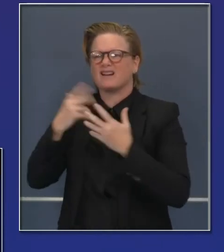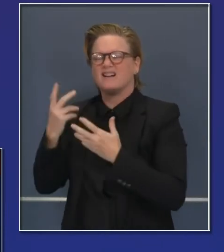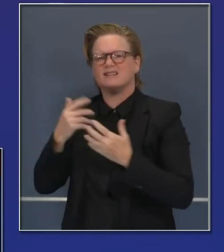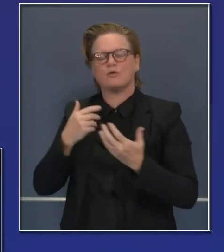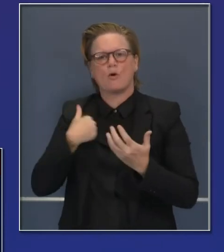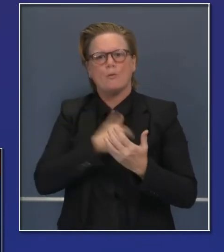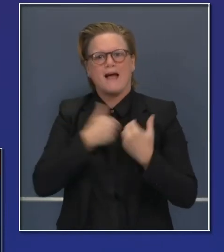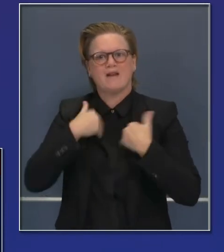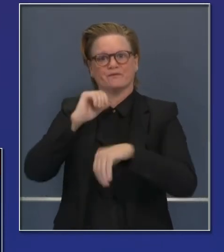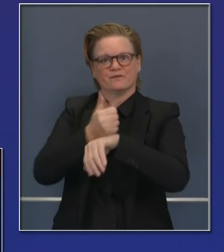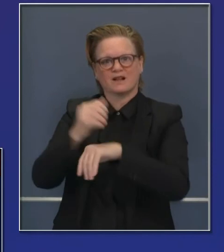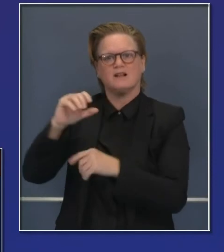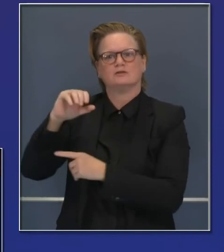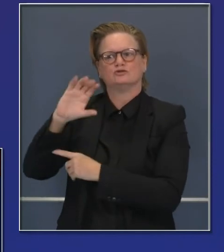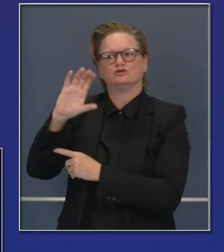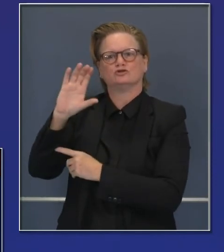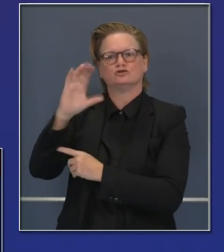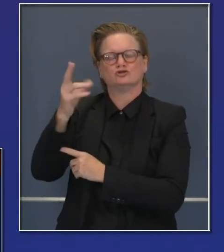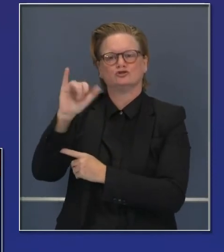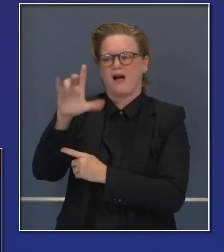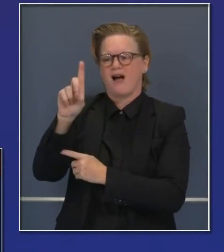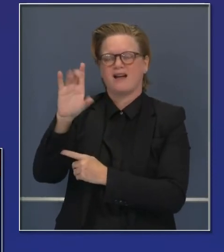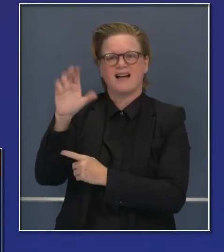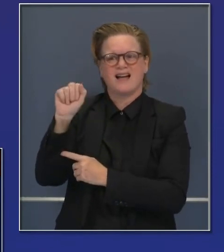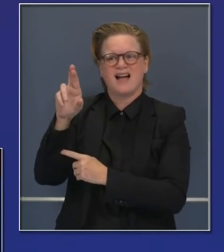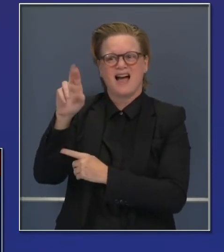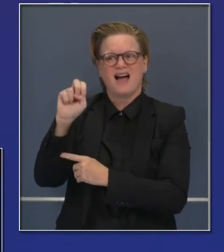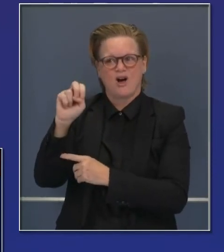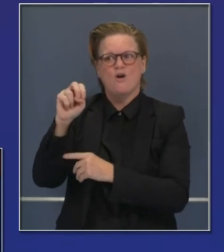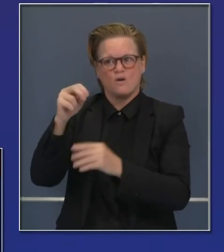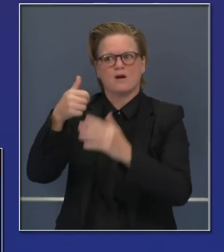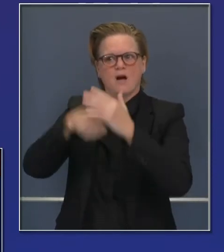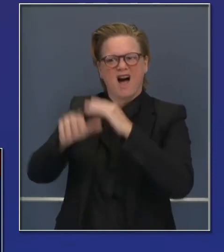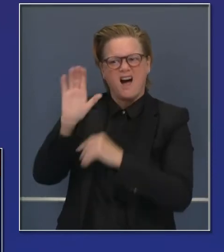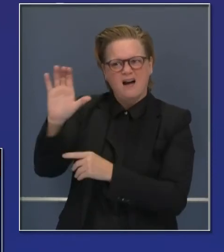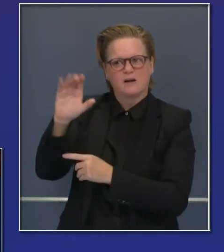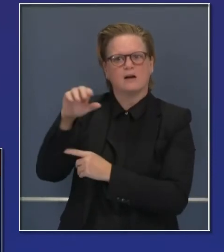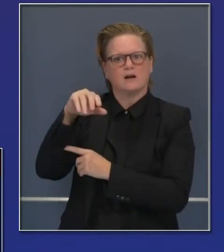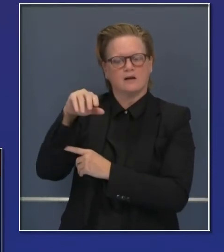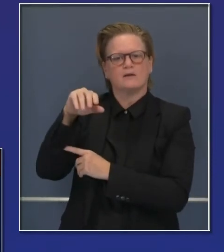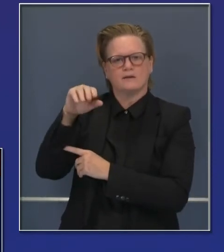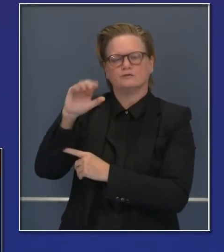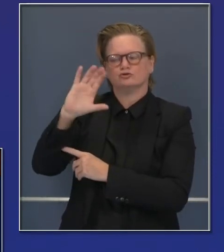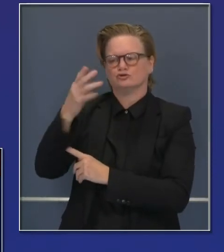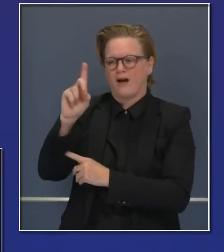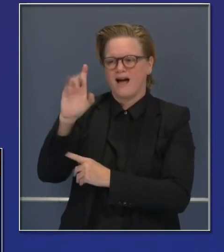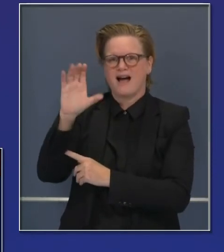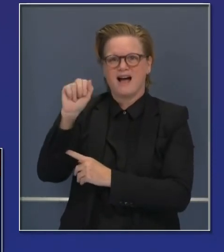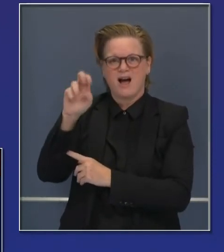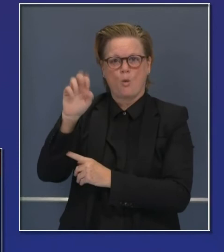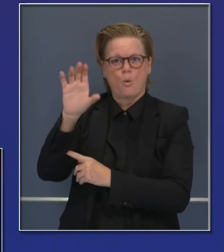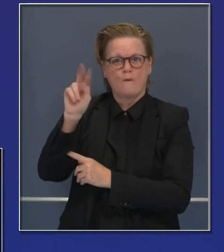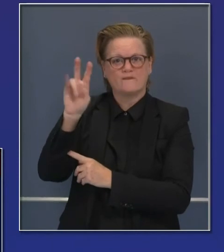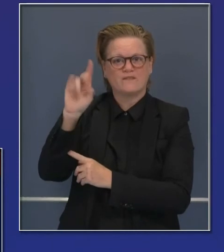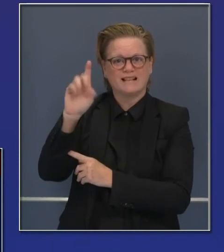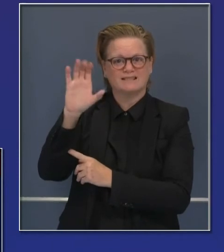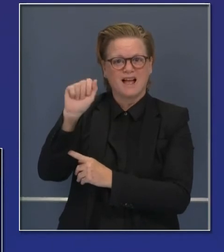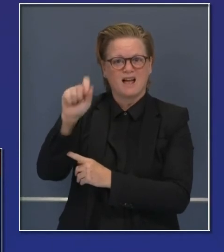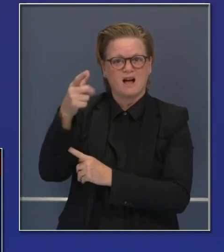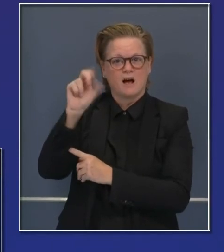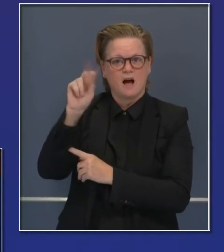mychildcare.ca.gov website, where we created this portal to provide more information and more supports for